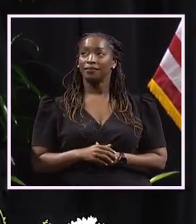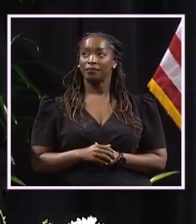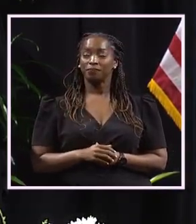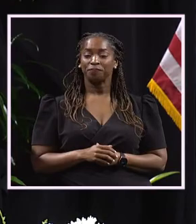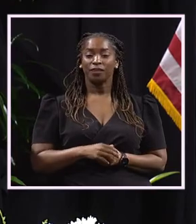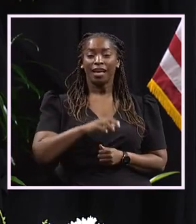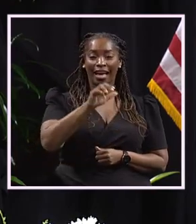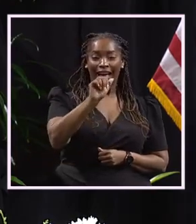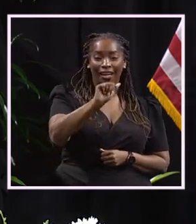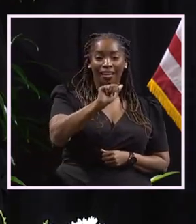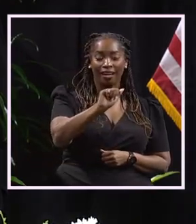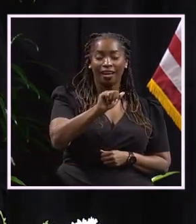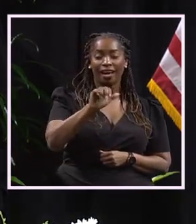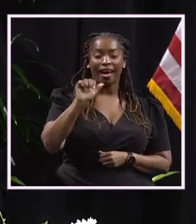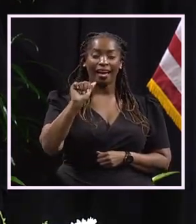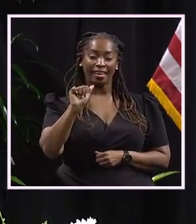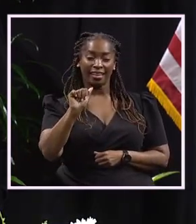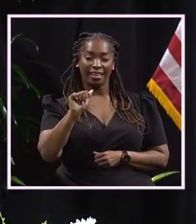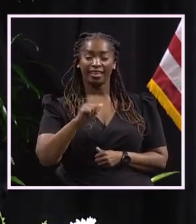Alejandro Aguirre.